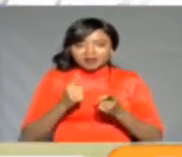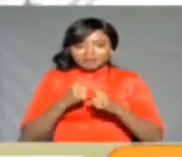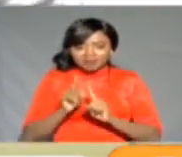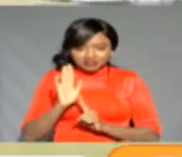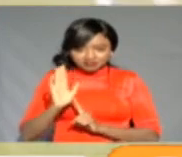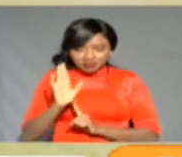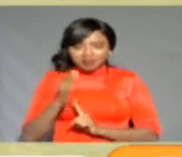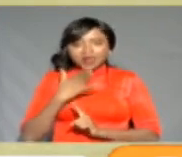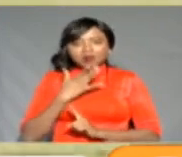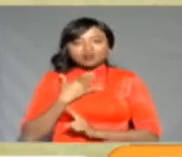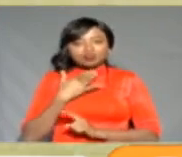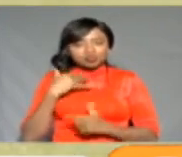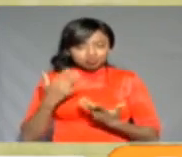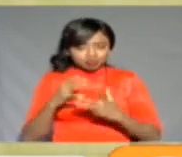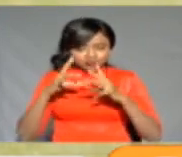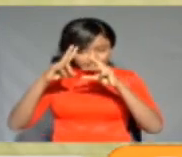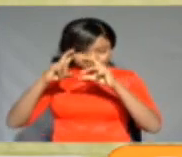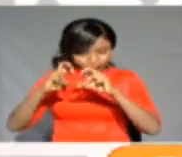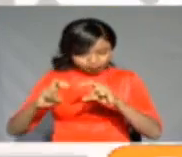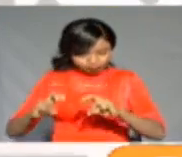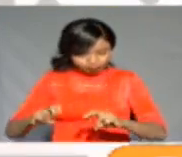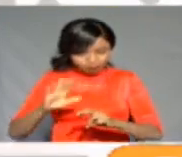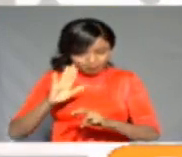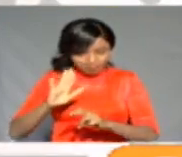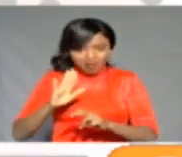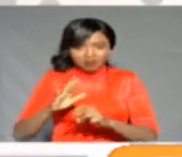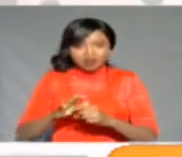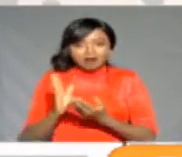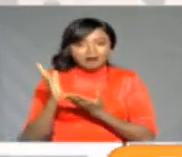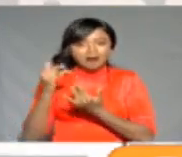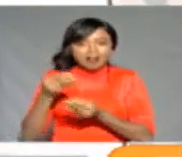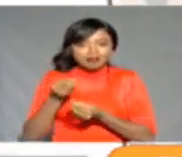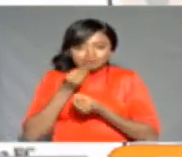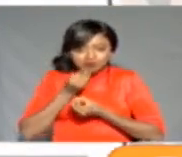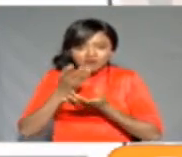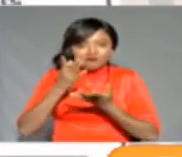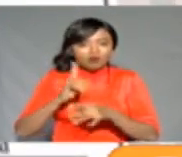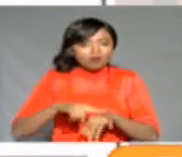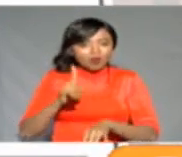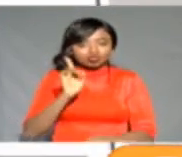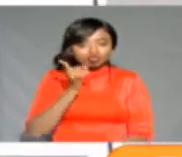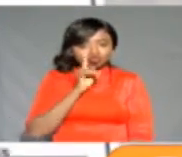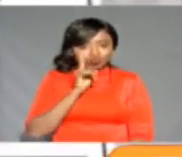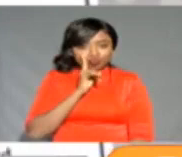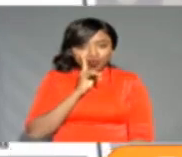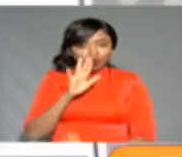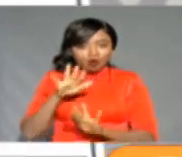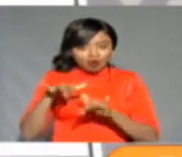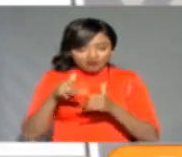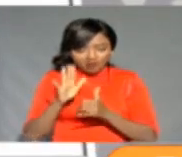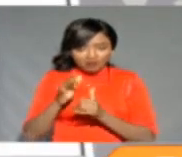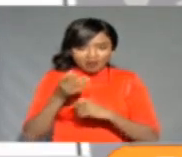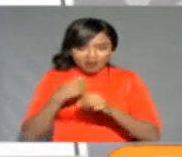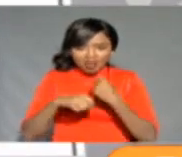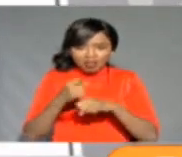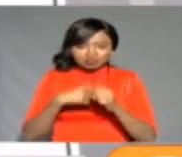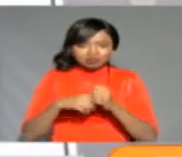internal investigations would be conducted and was expected to give an update tomorrow on Muthomi's fate, but the general